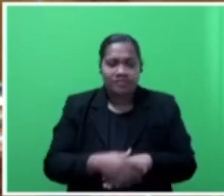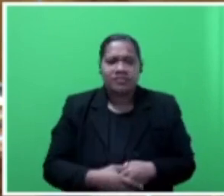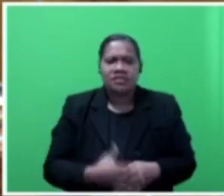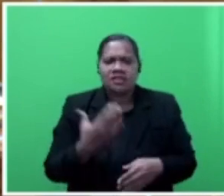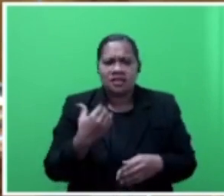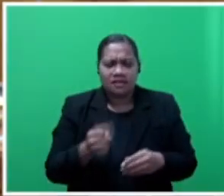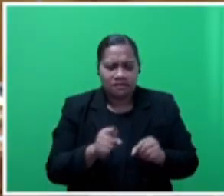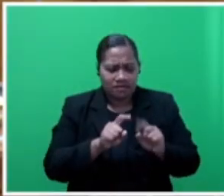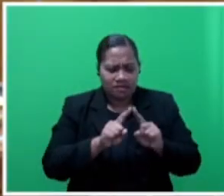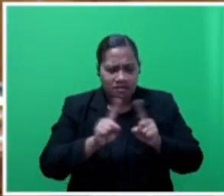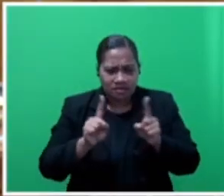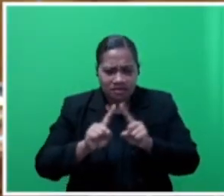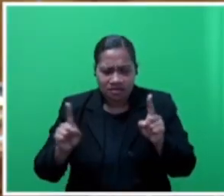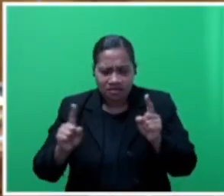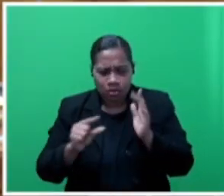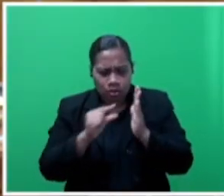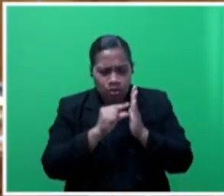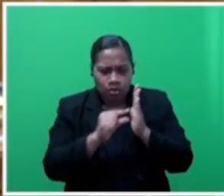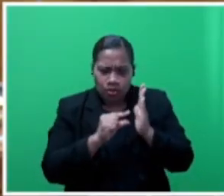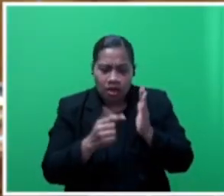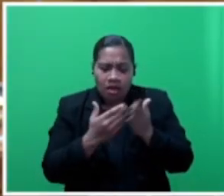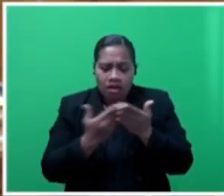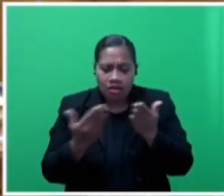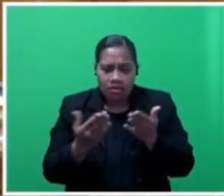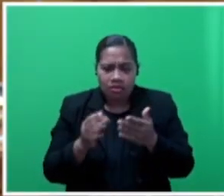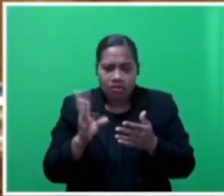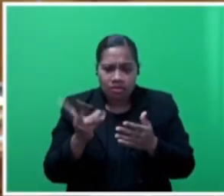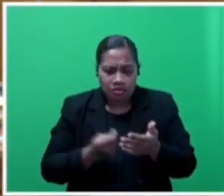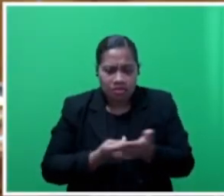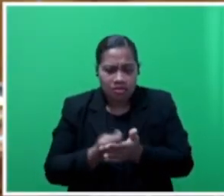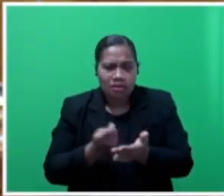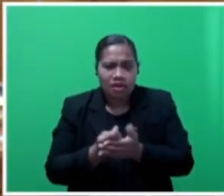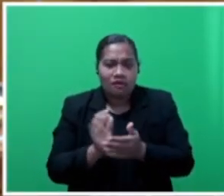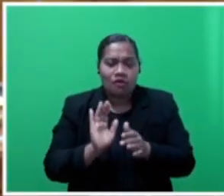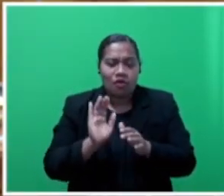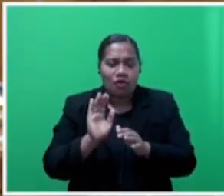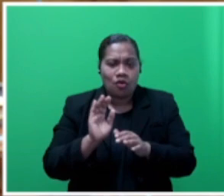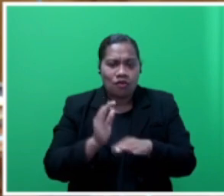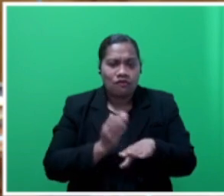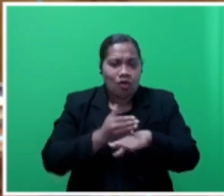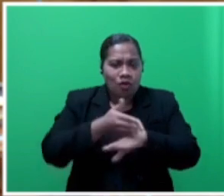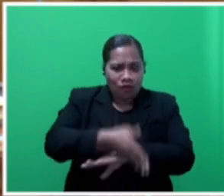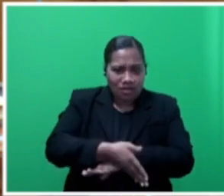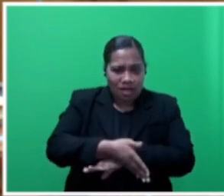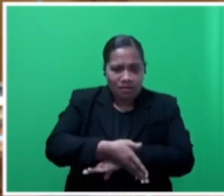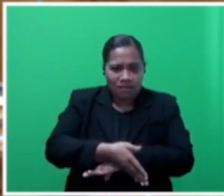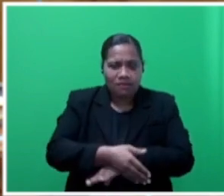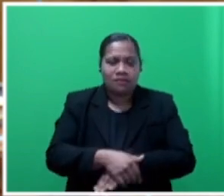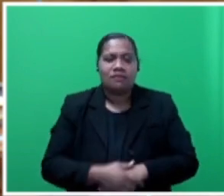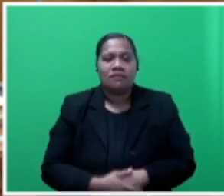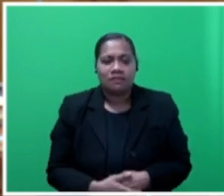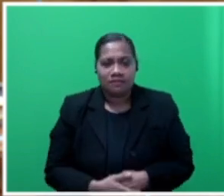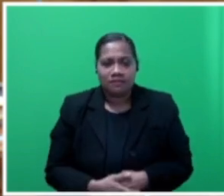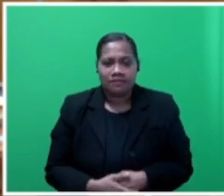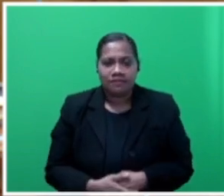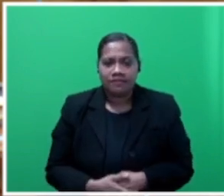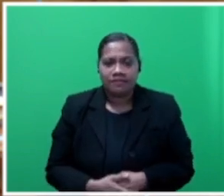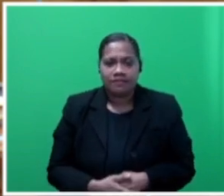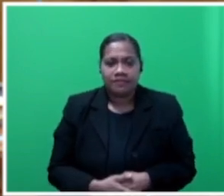of how the overtime is going to be paid, because this is seen